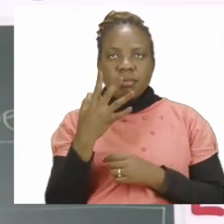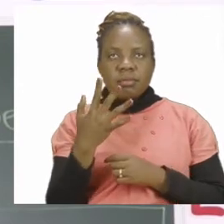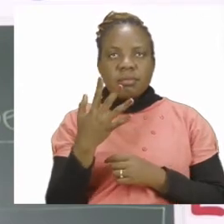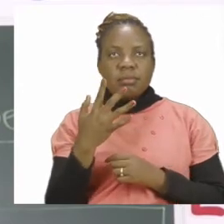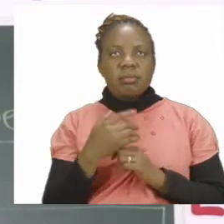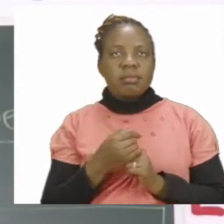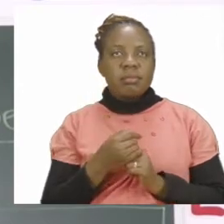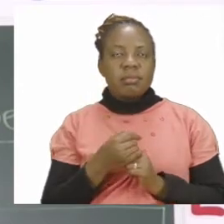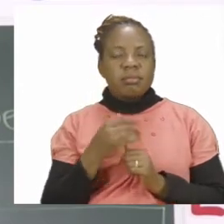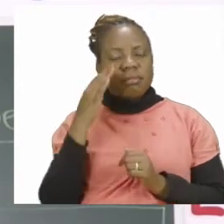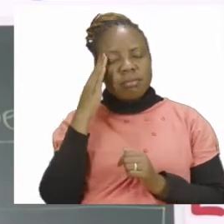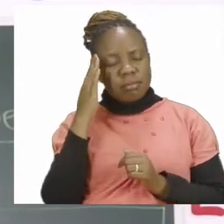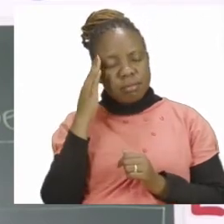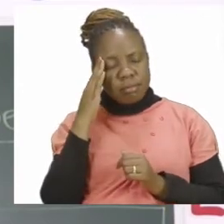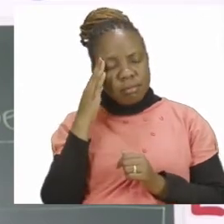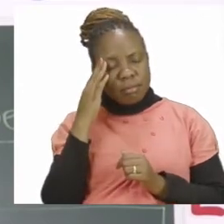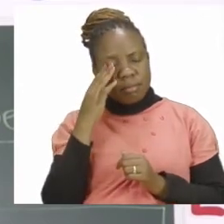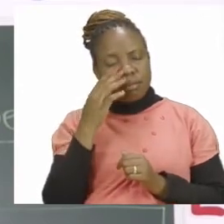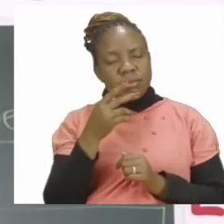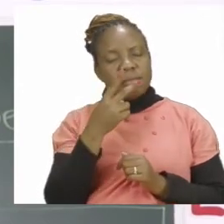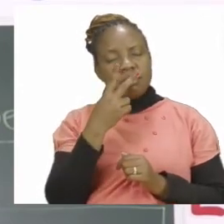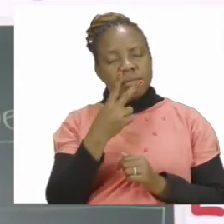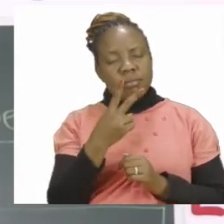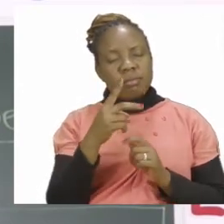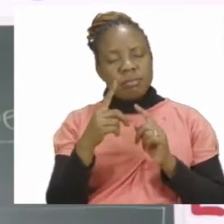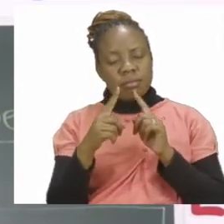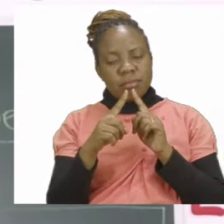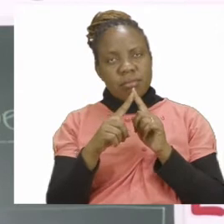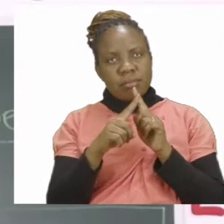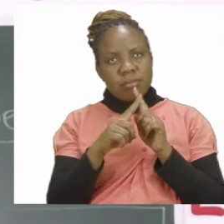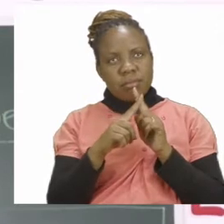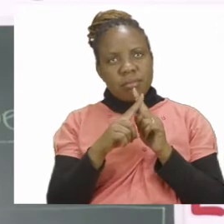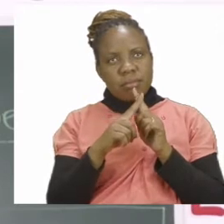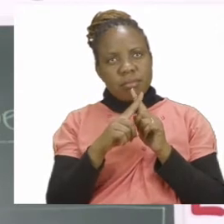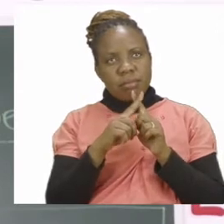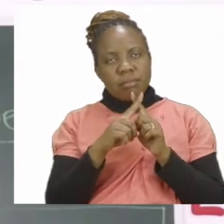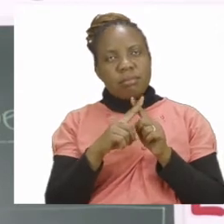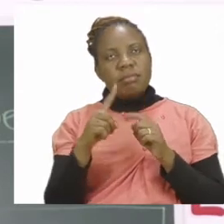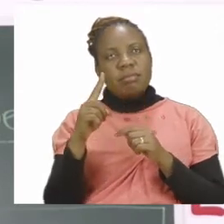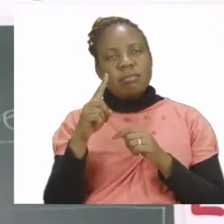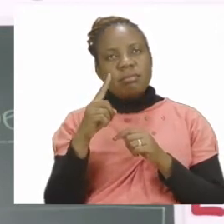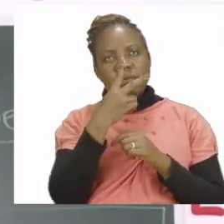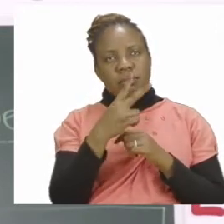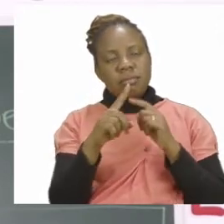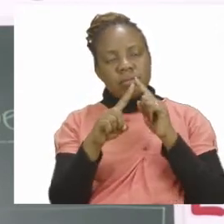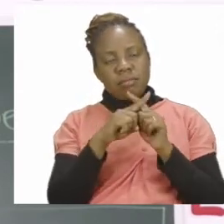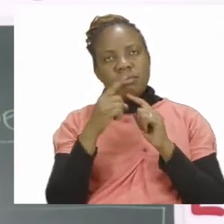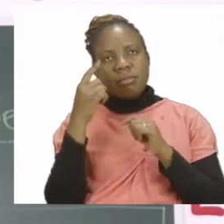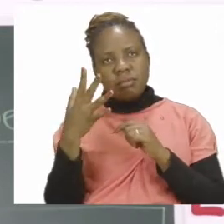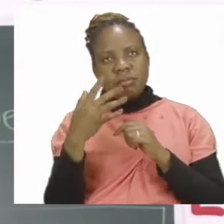we know by now that 2 times 5 is 5 and 5, which gives